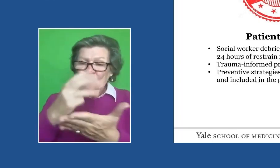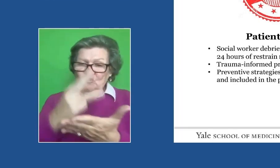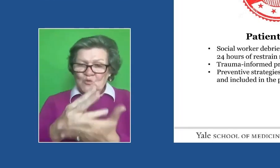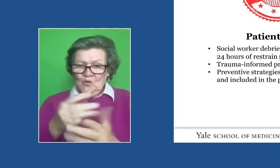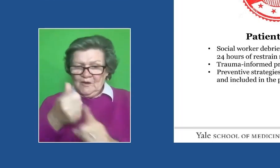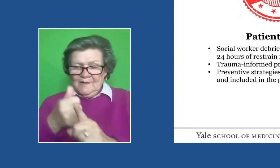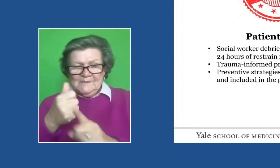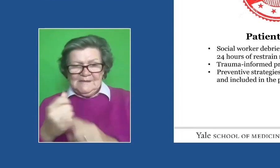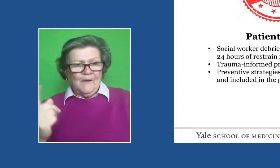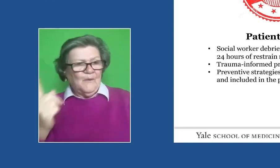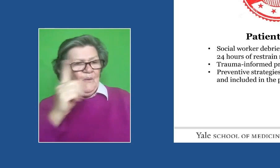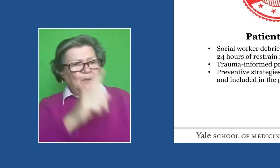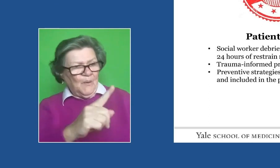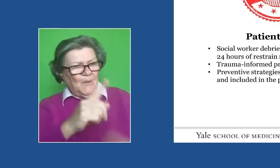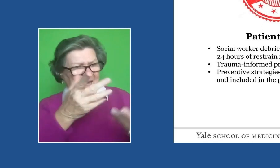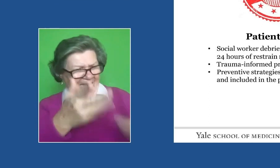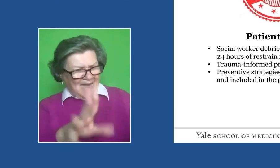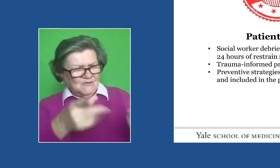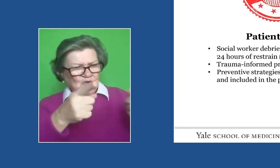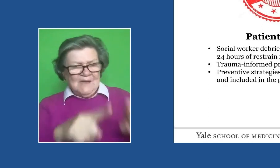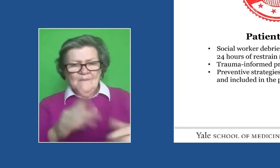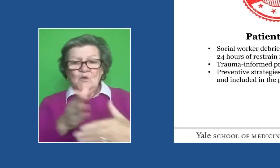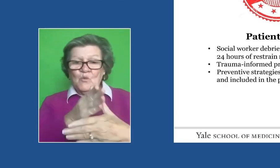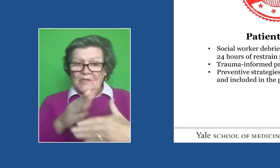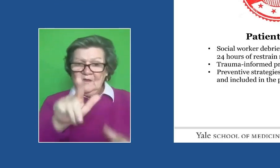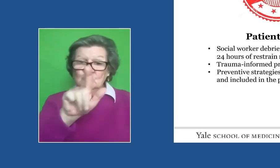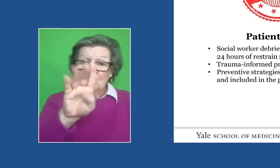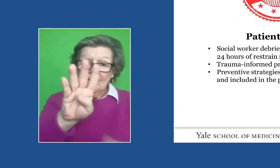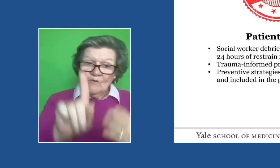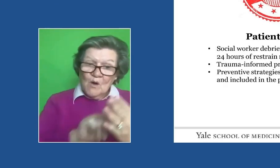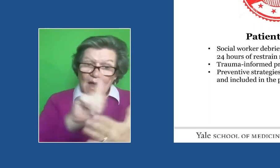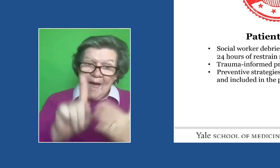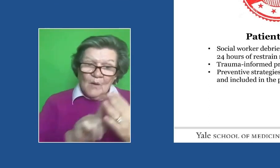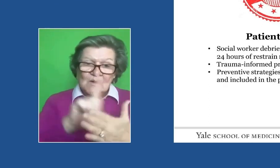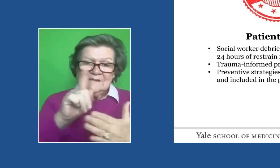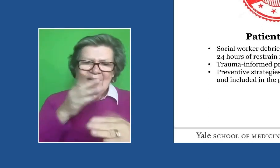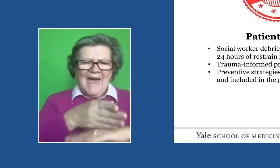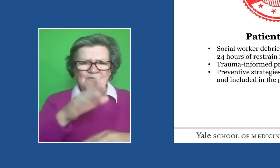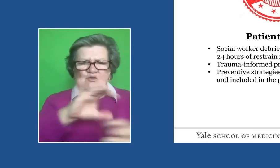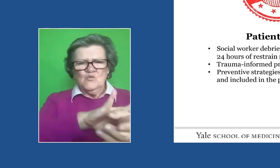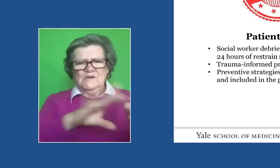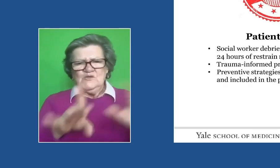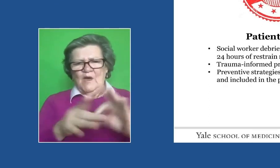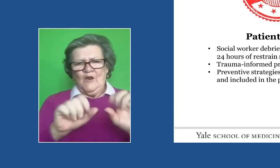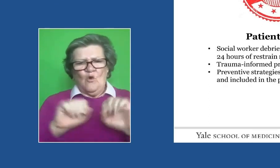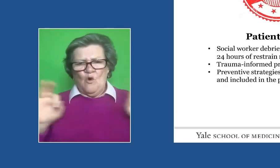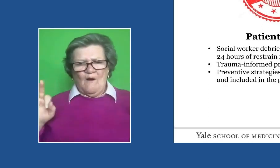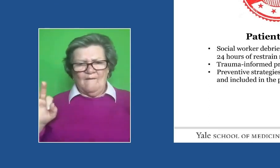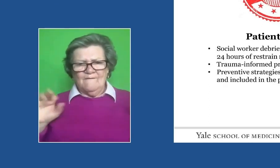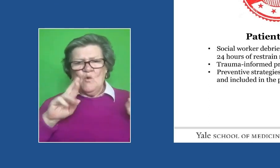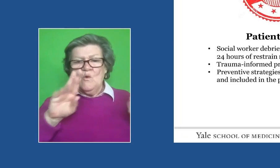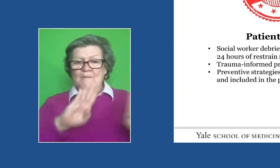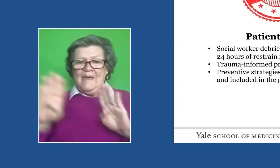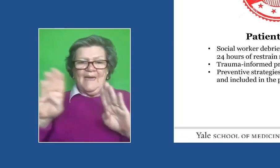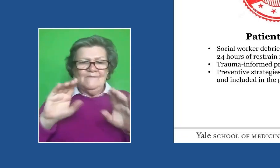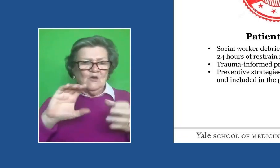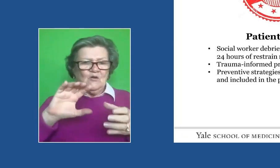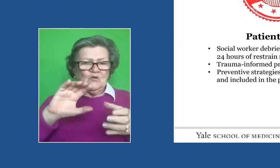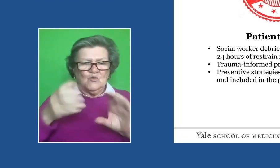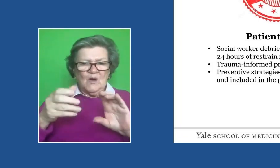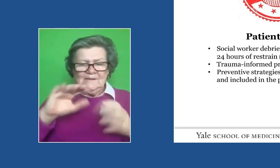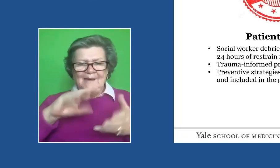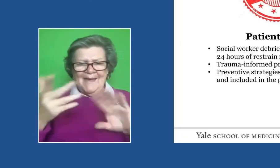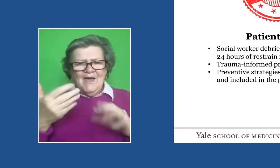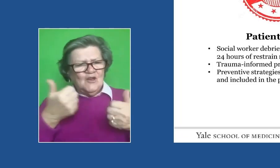a patient after this has happened within 24 hours, after they've got their restraint removed or after a behavioral crisis has happened, and try to